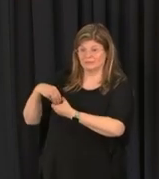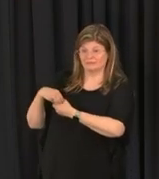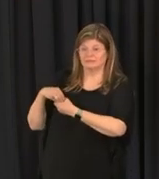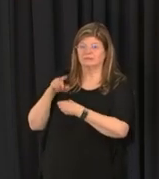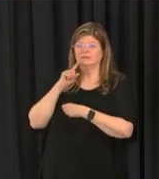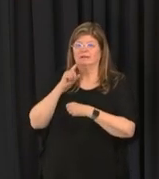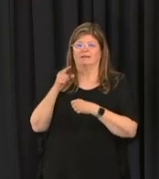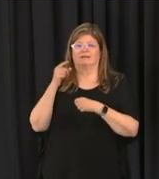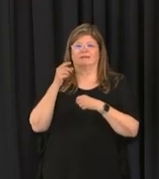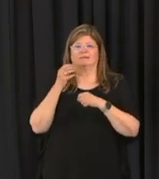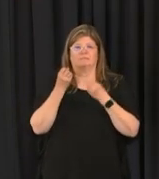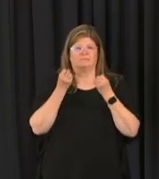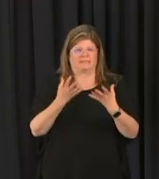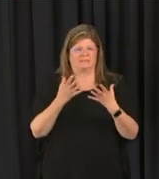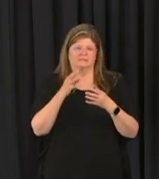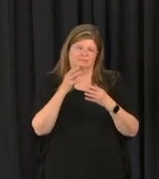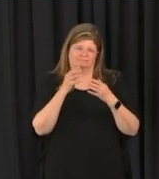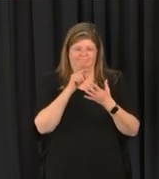several metrics.